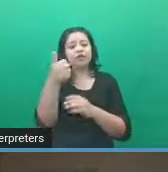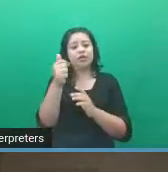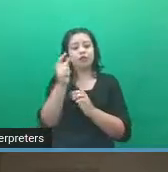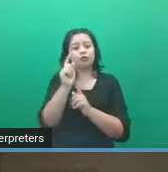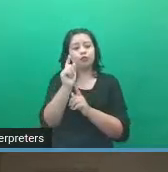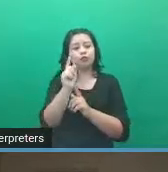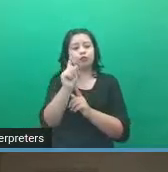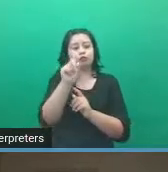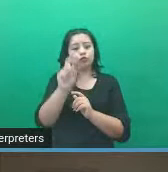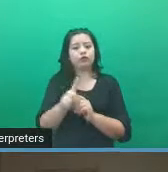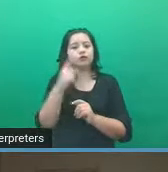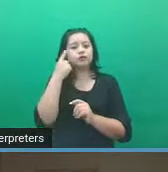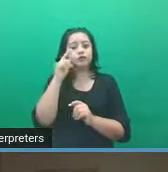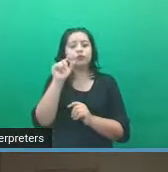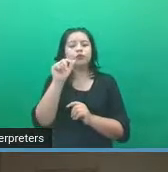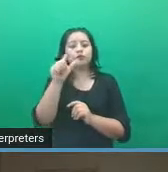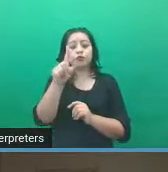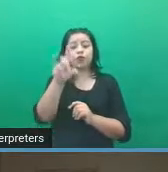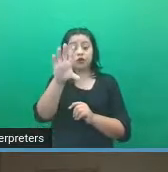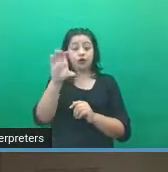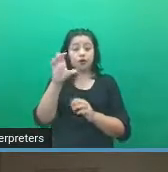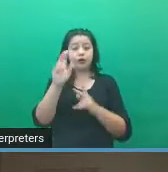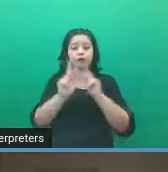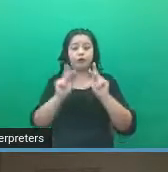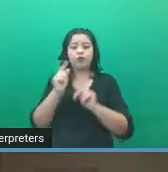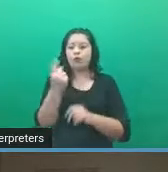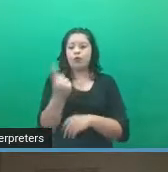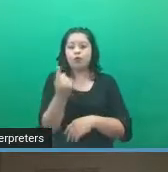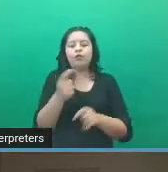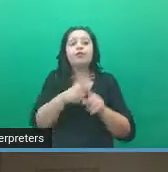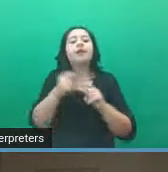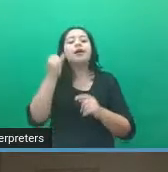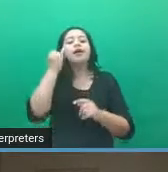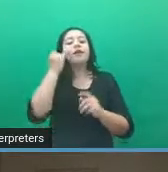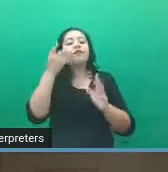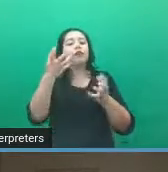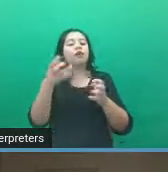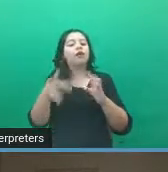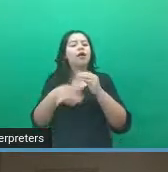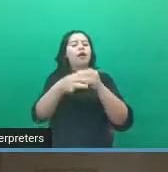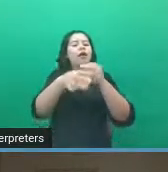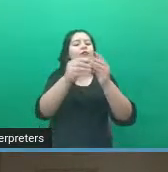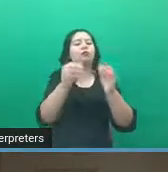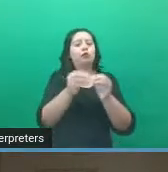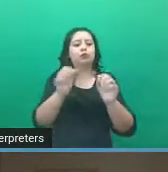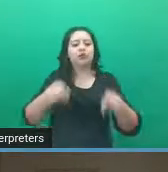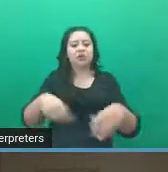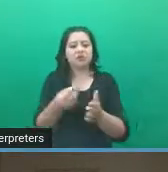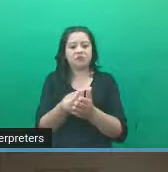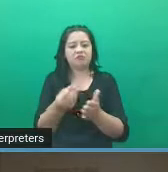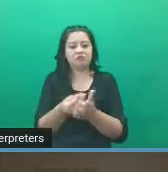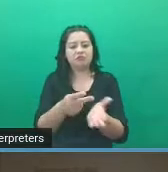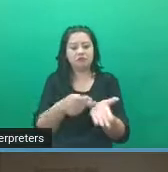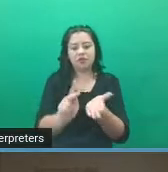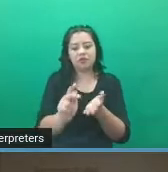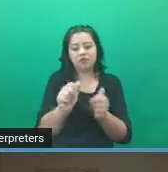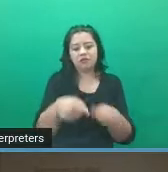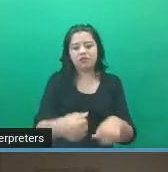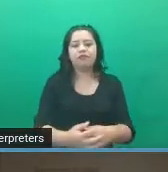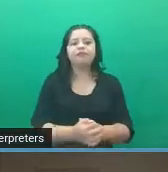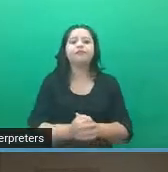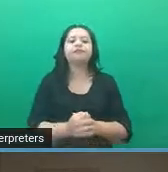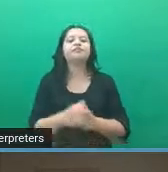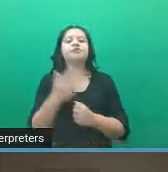people, but you can choose from a variety of templates and survey type questions. There's 3 different types